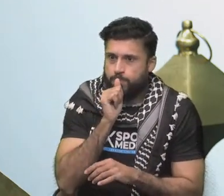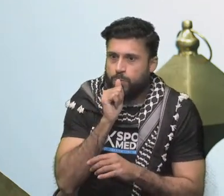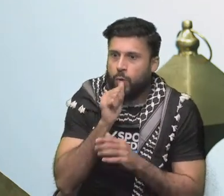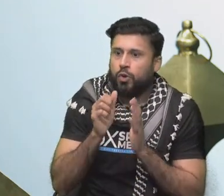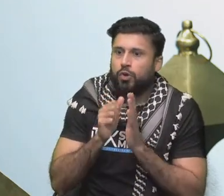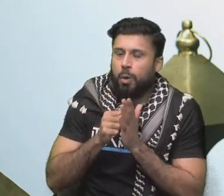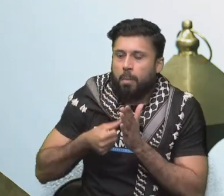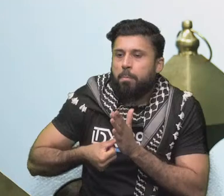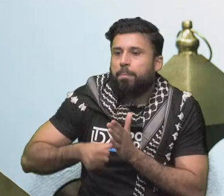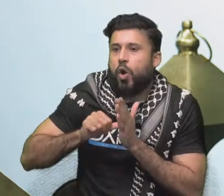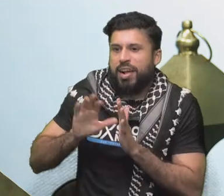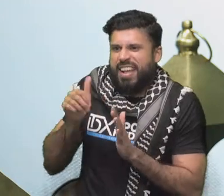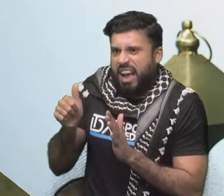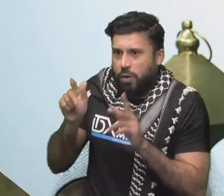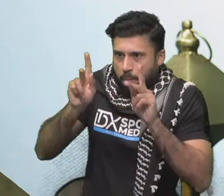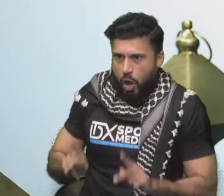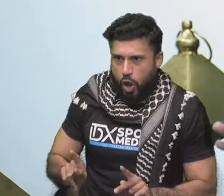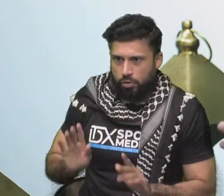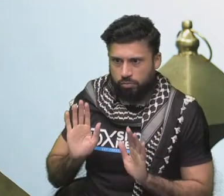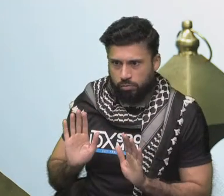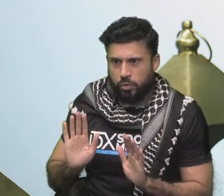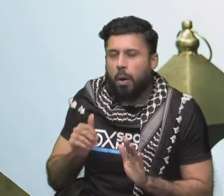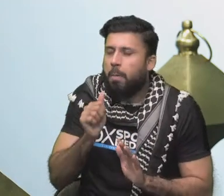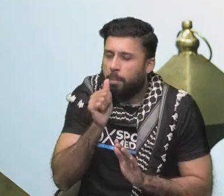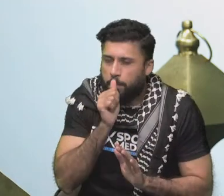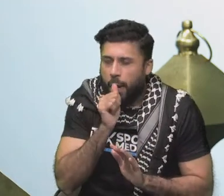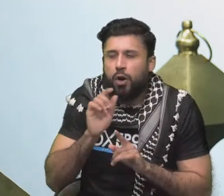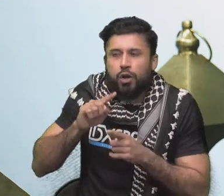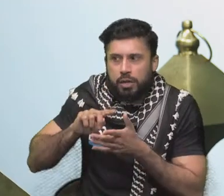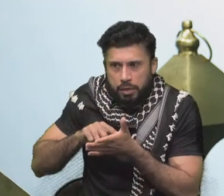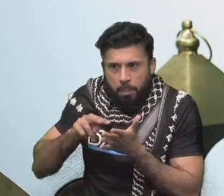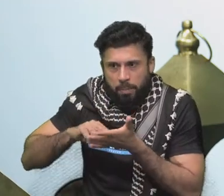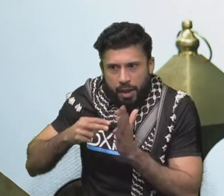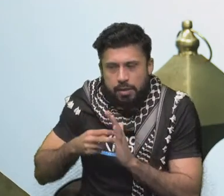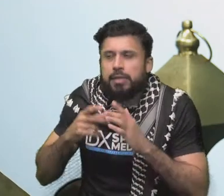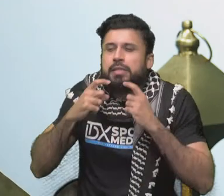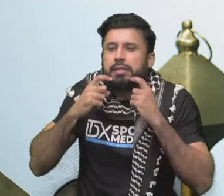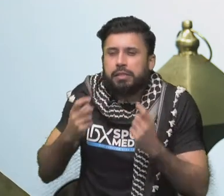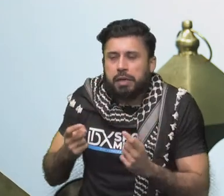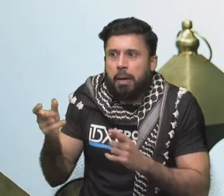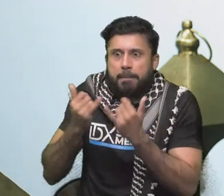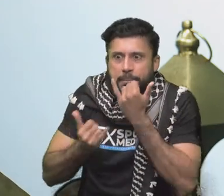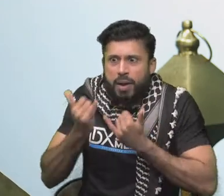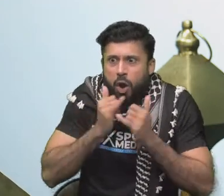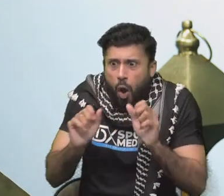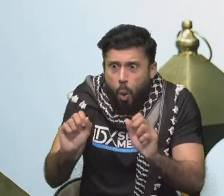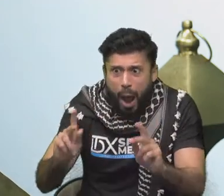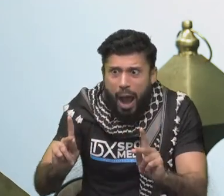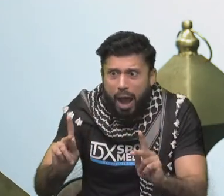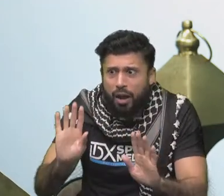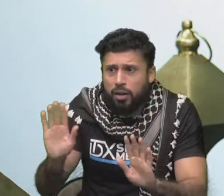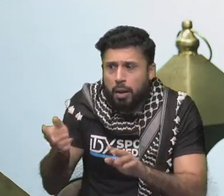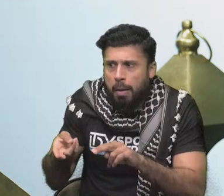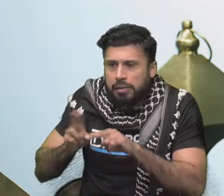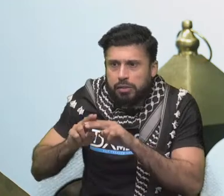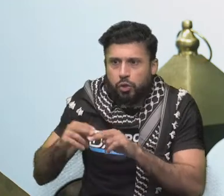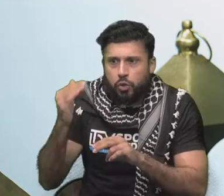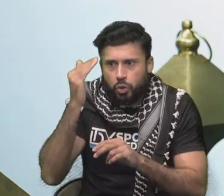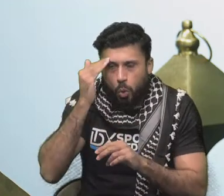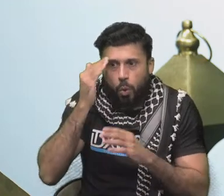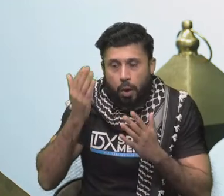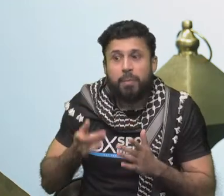deeply beyond what's being said, inshallah, and apply this to themselves. I'm going to ask you all a question. Does Allah love the sinner?